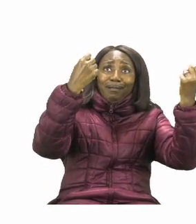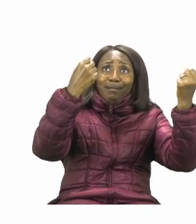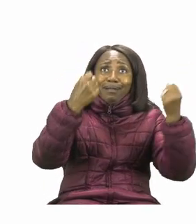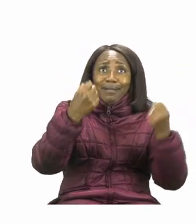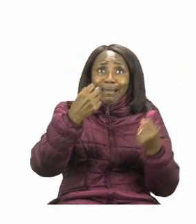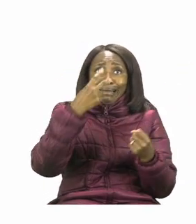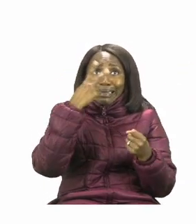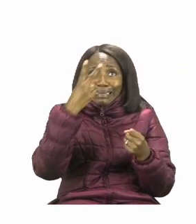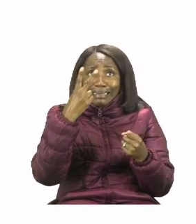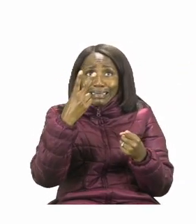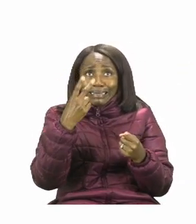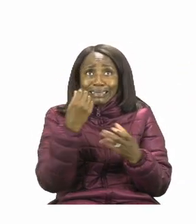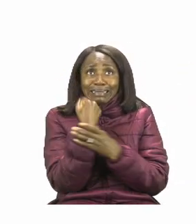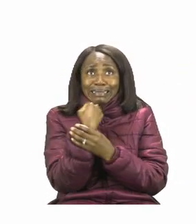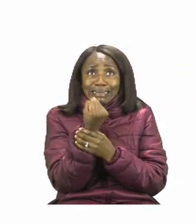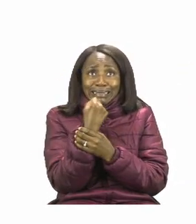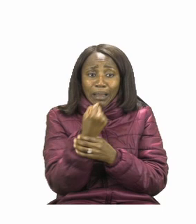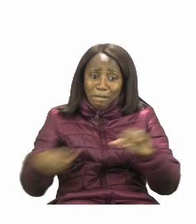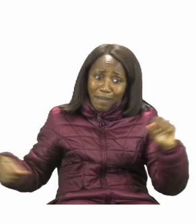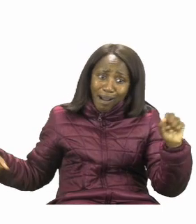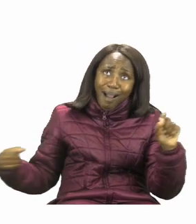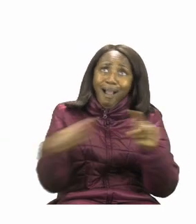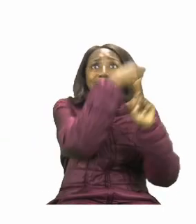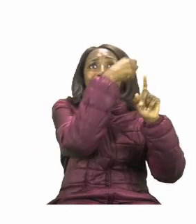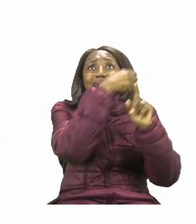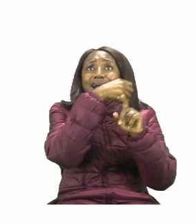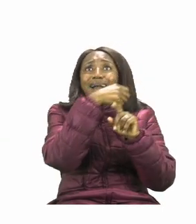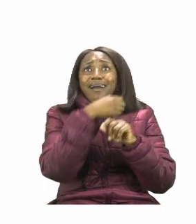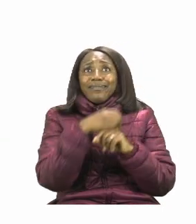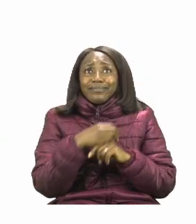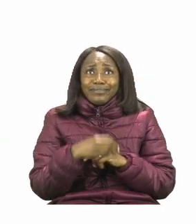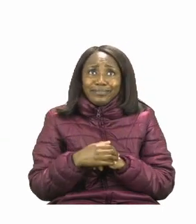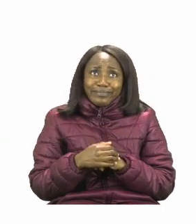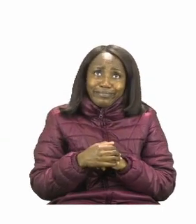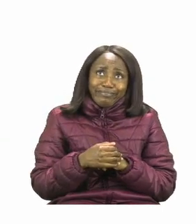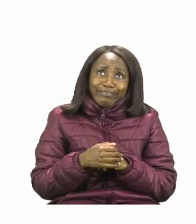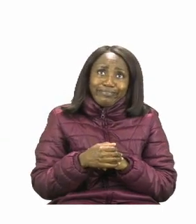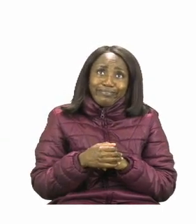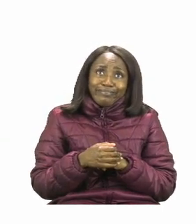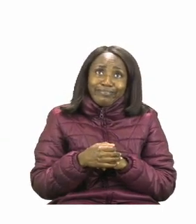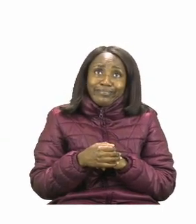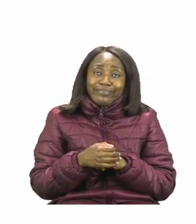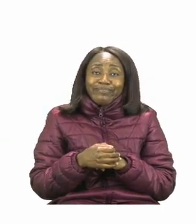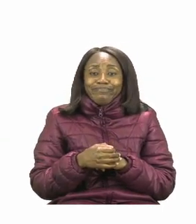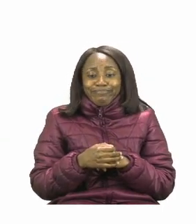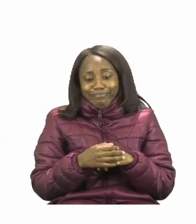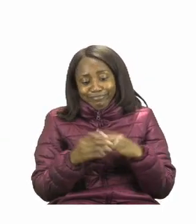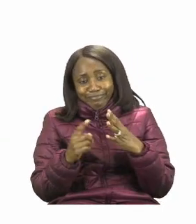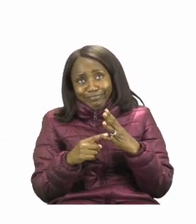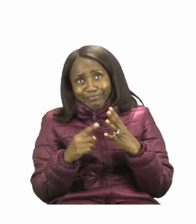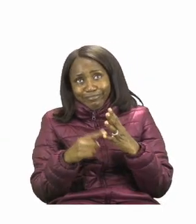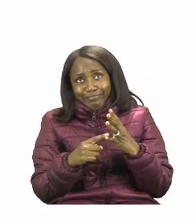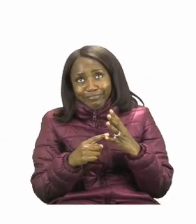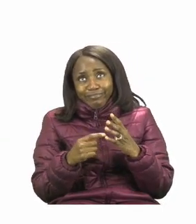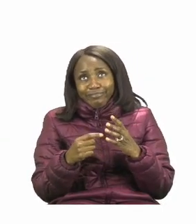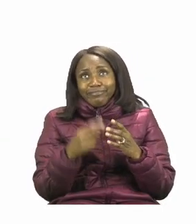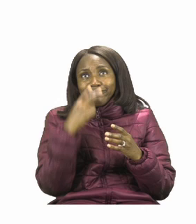the football was the cause of it. Then the last one that we can see is of